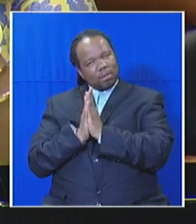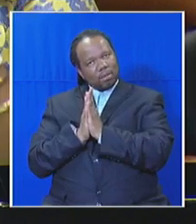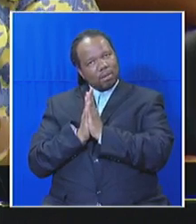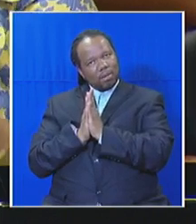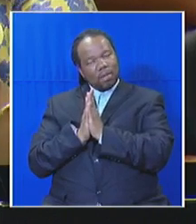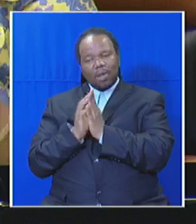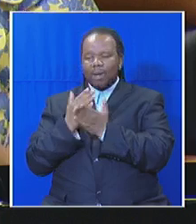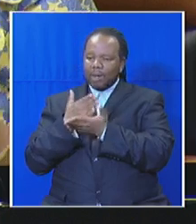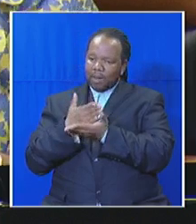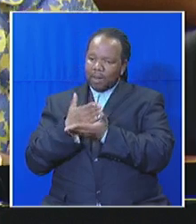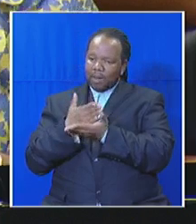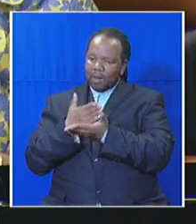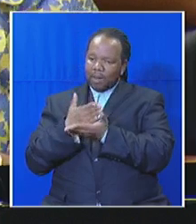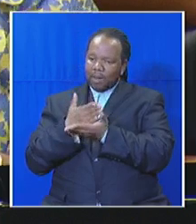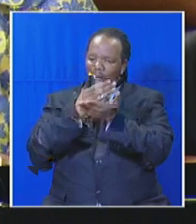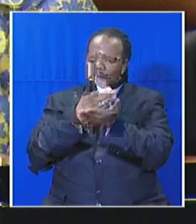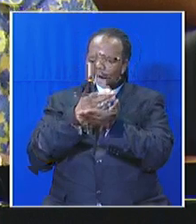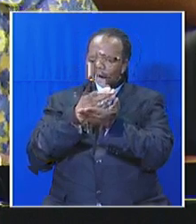and be leader-like?